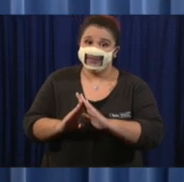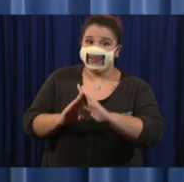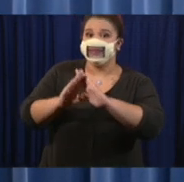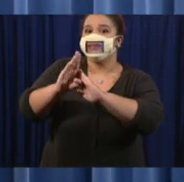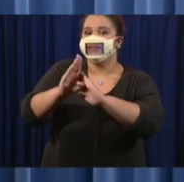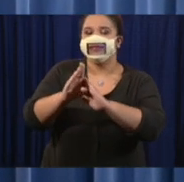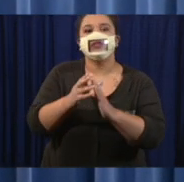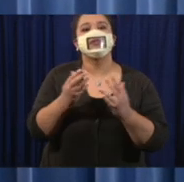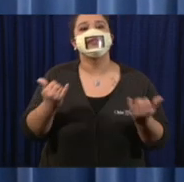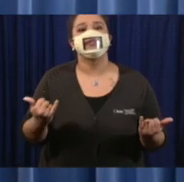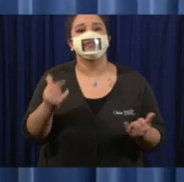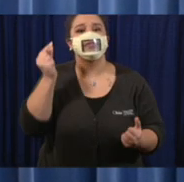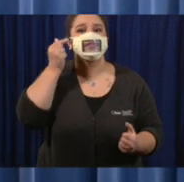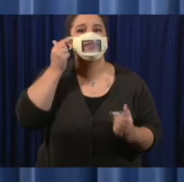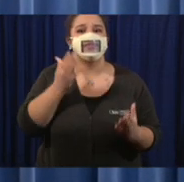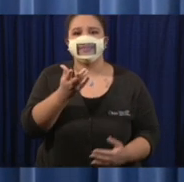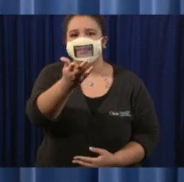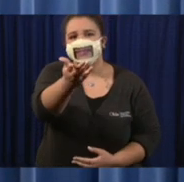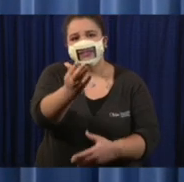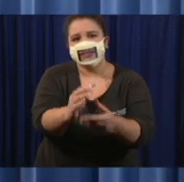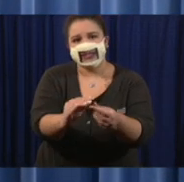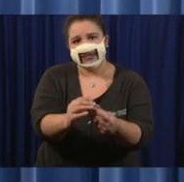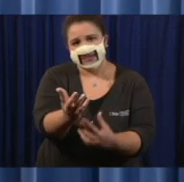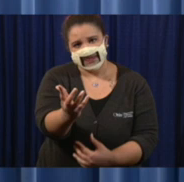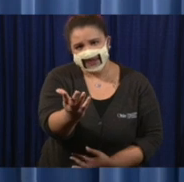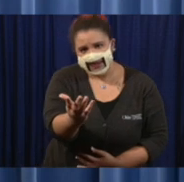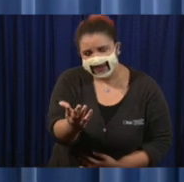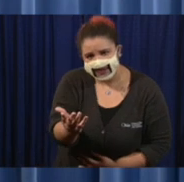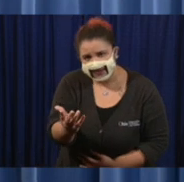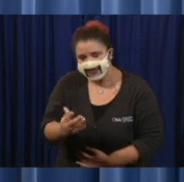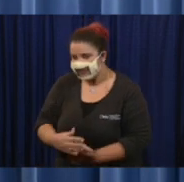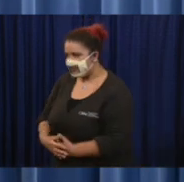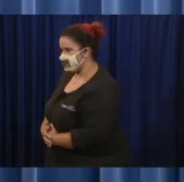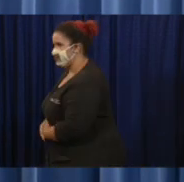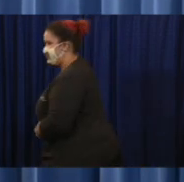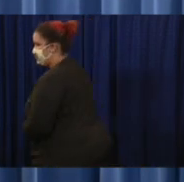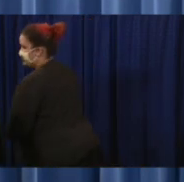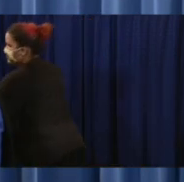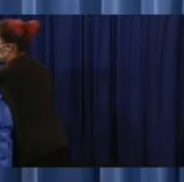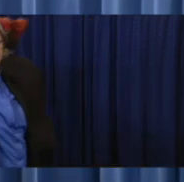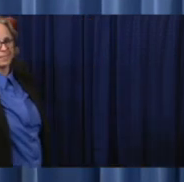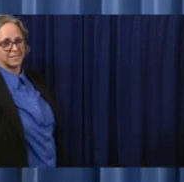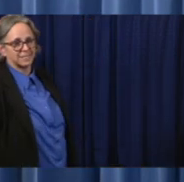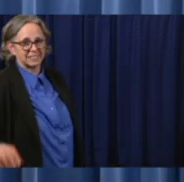Well, there are very few states that actually can meet those requirements.